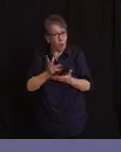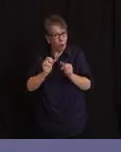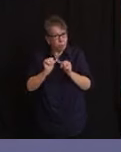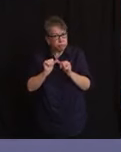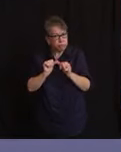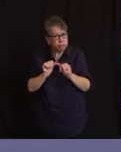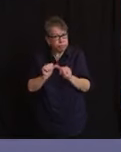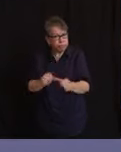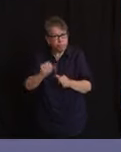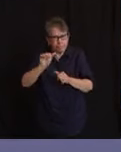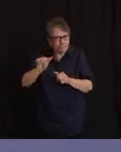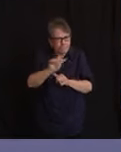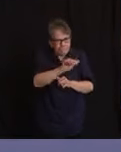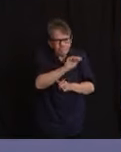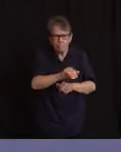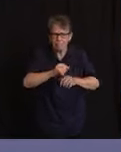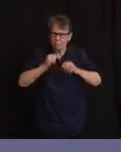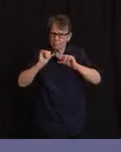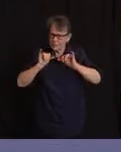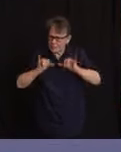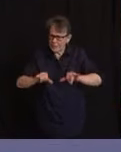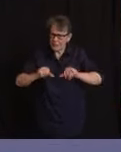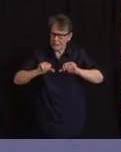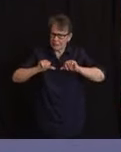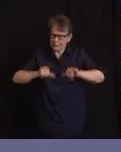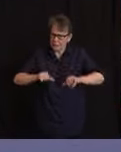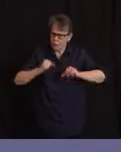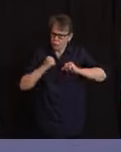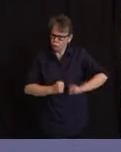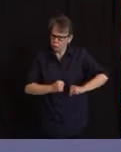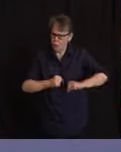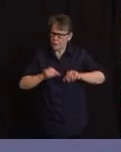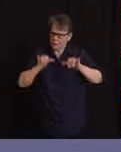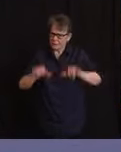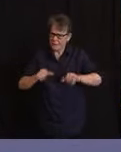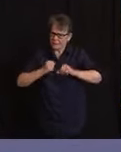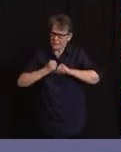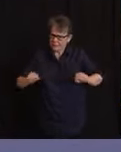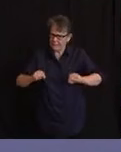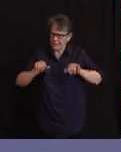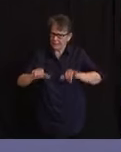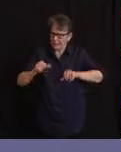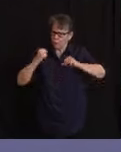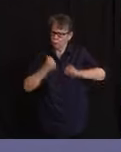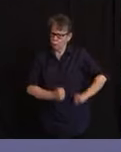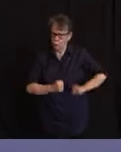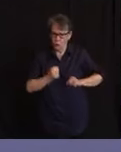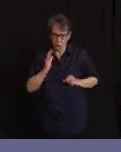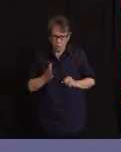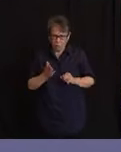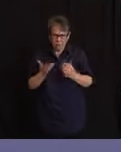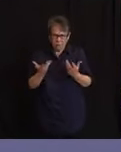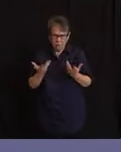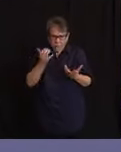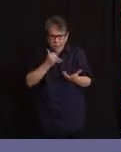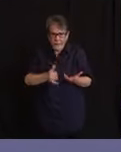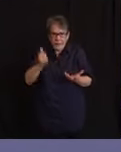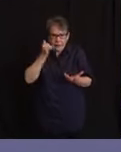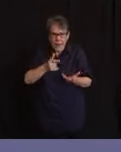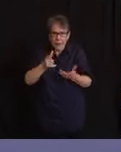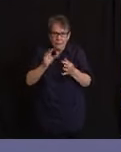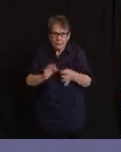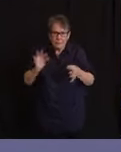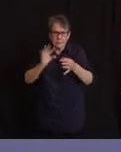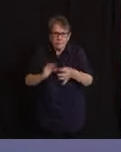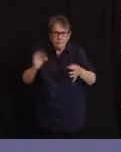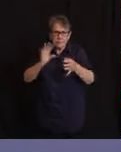Commissioner, about, you give different statistics about people who die from COVID and the categories